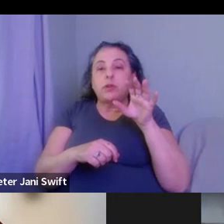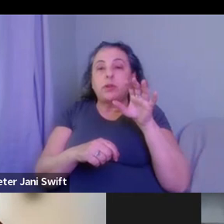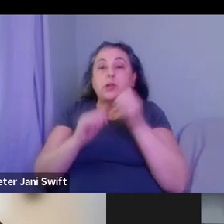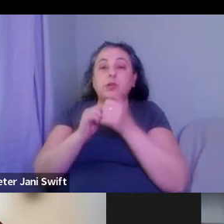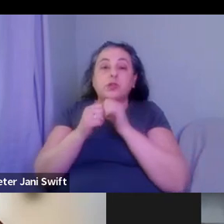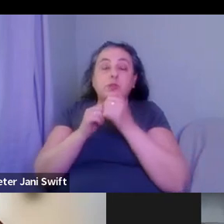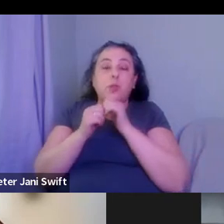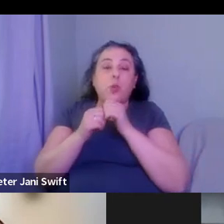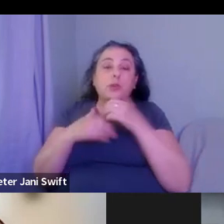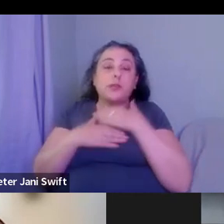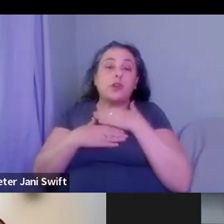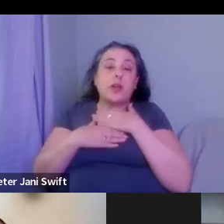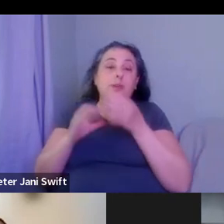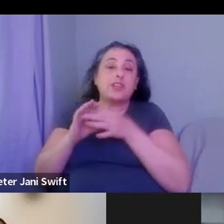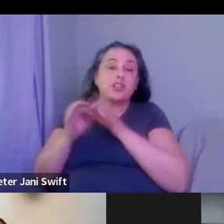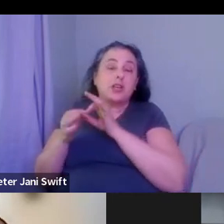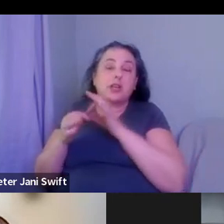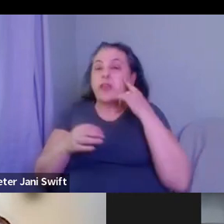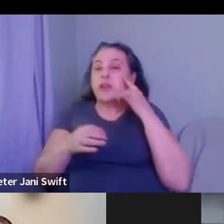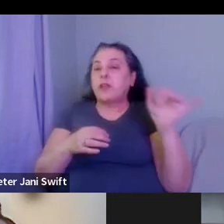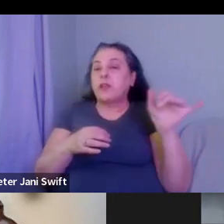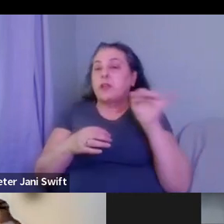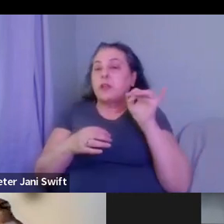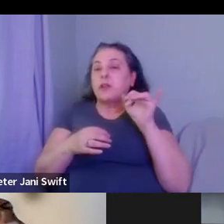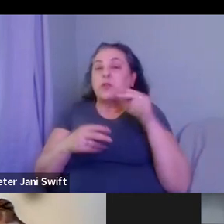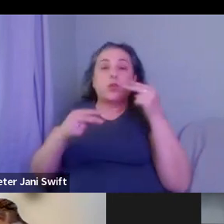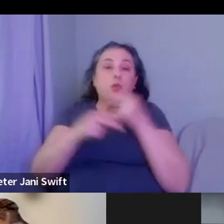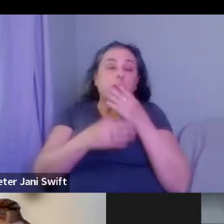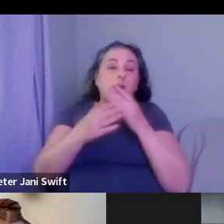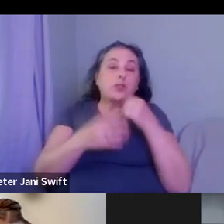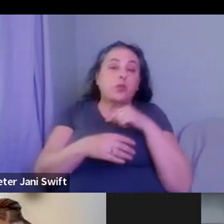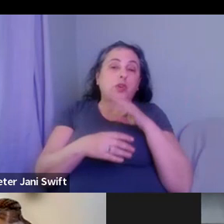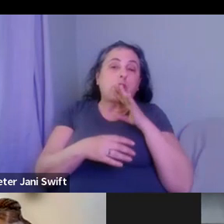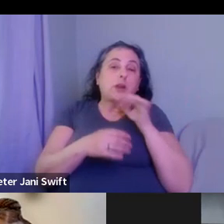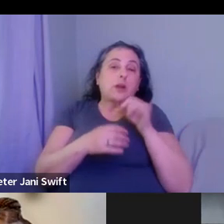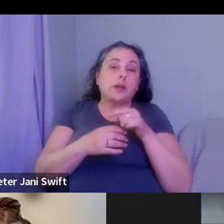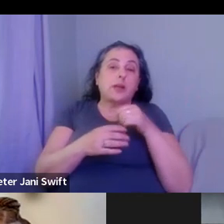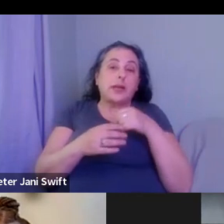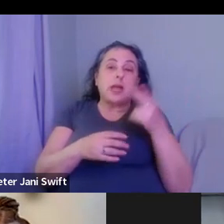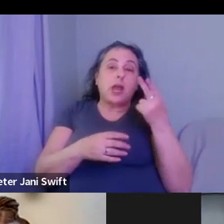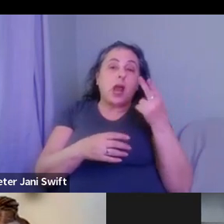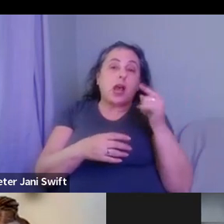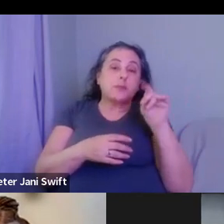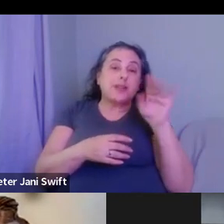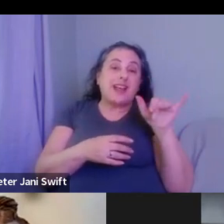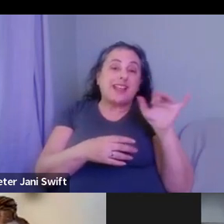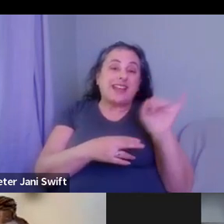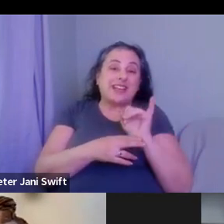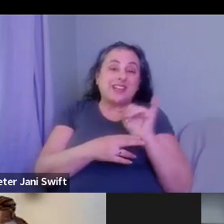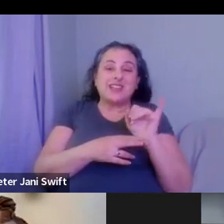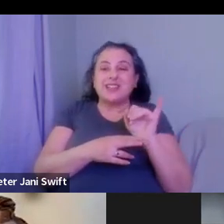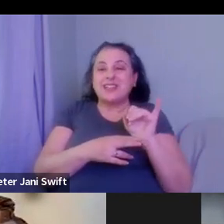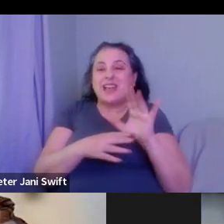sports entertainment chain. So think of like the worst parts of what we're talking about in the hospitality industry, and then like